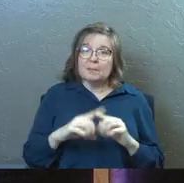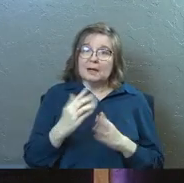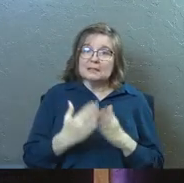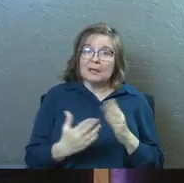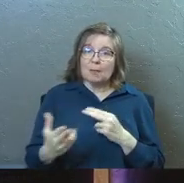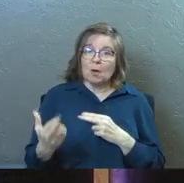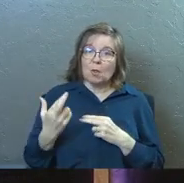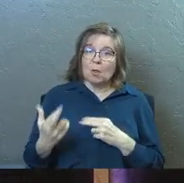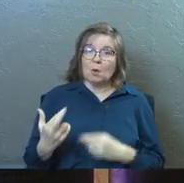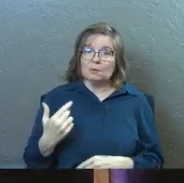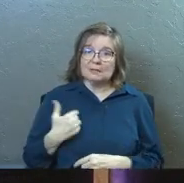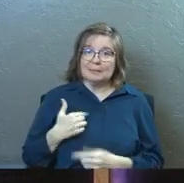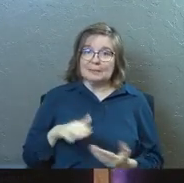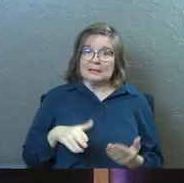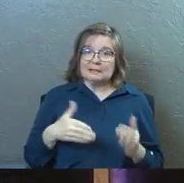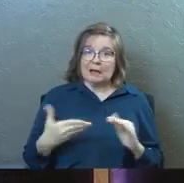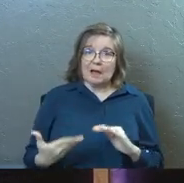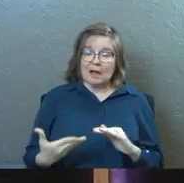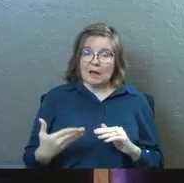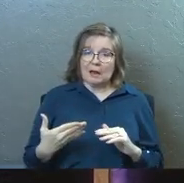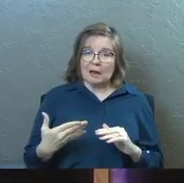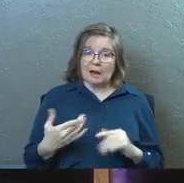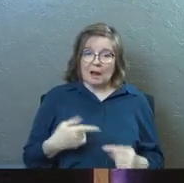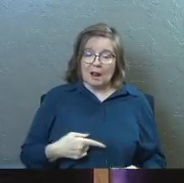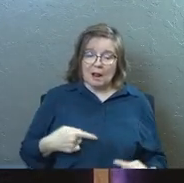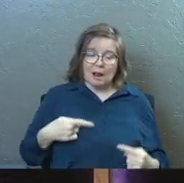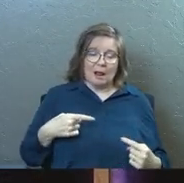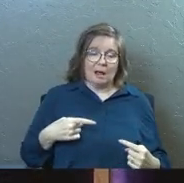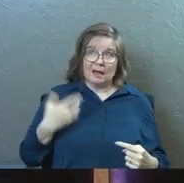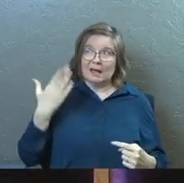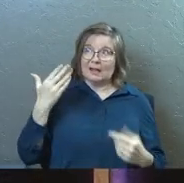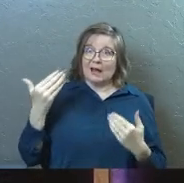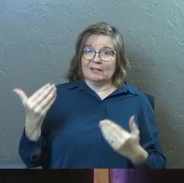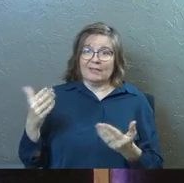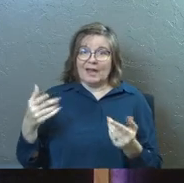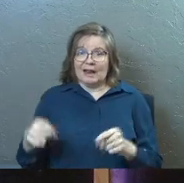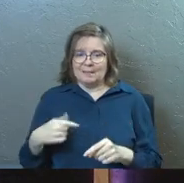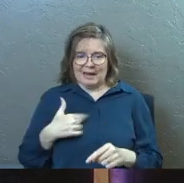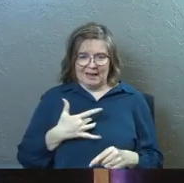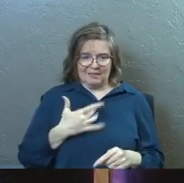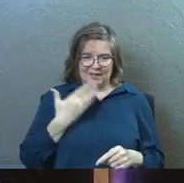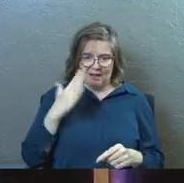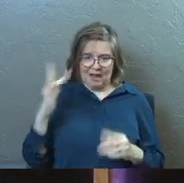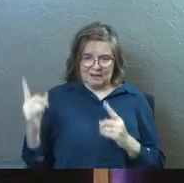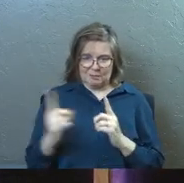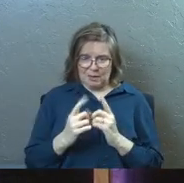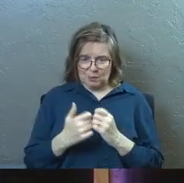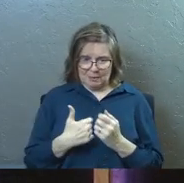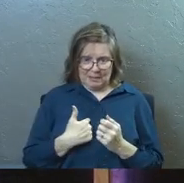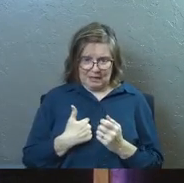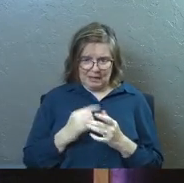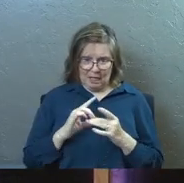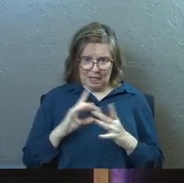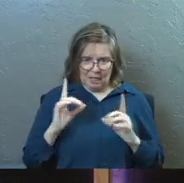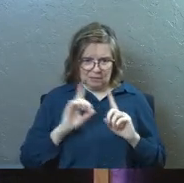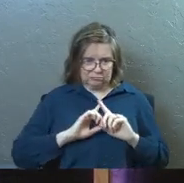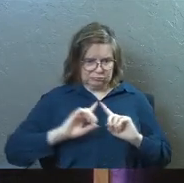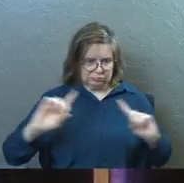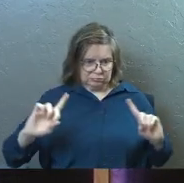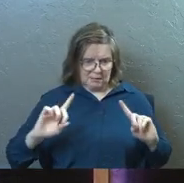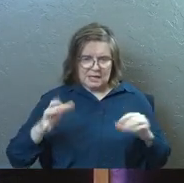but someone close to me died, and God let that happen, and I didn't feel God's presence around me when it